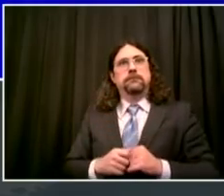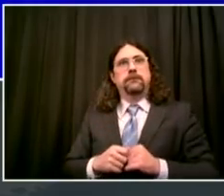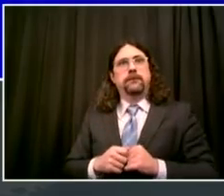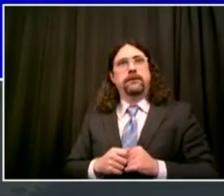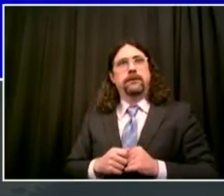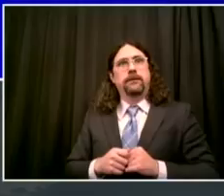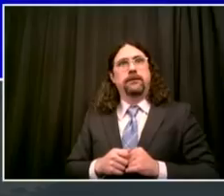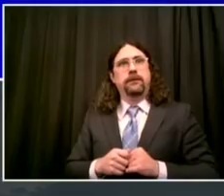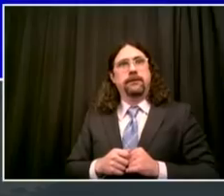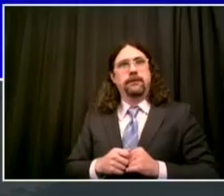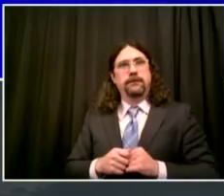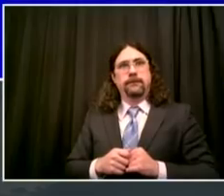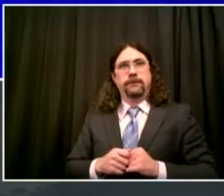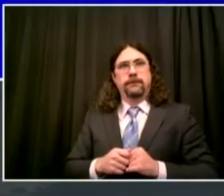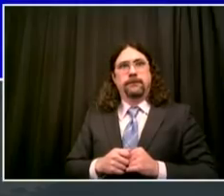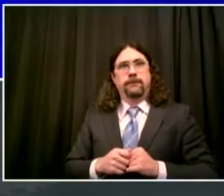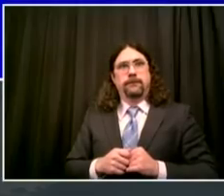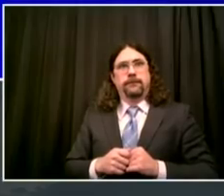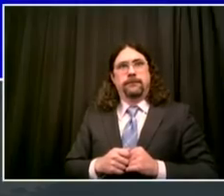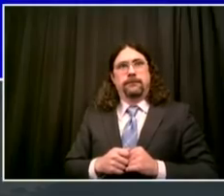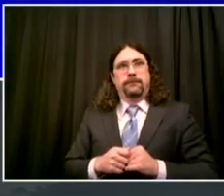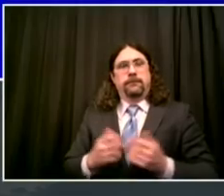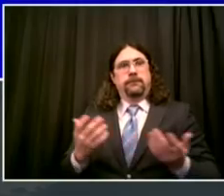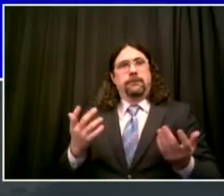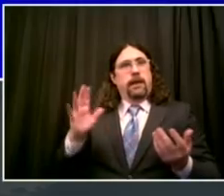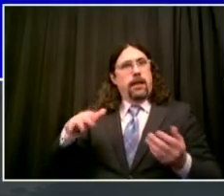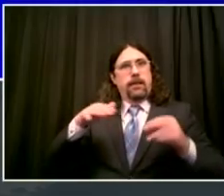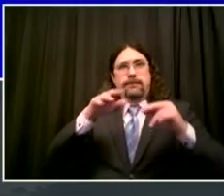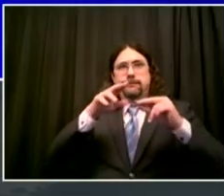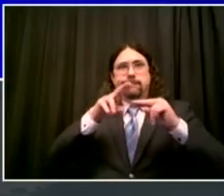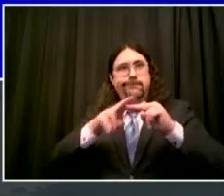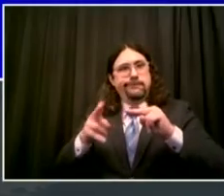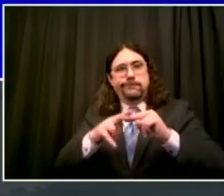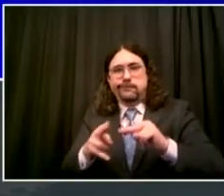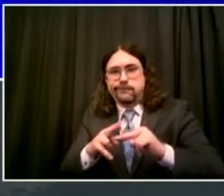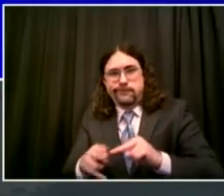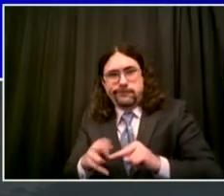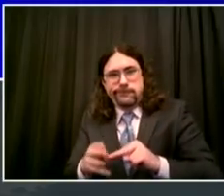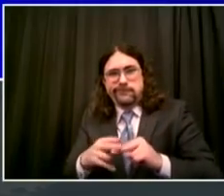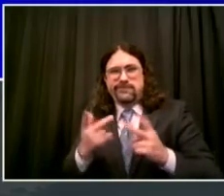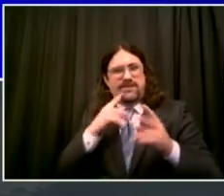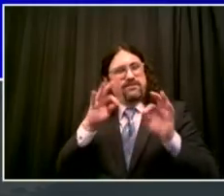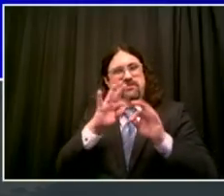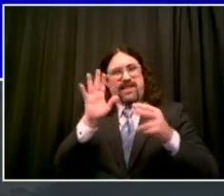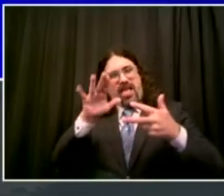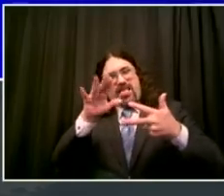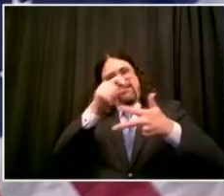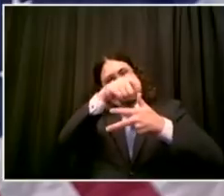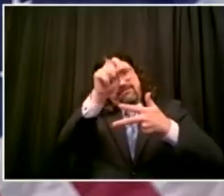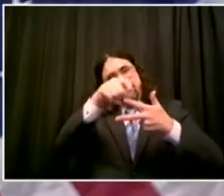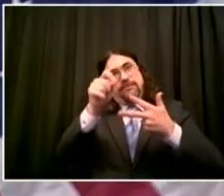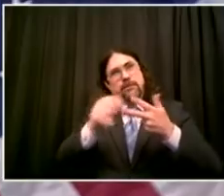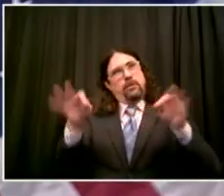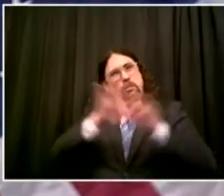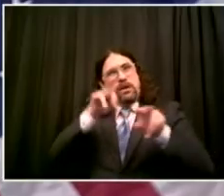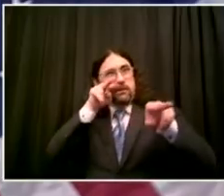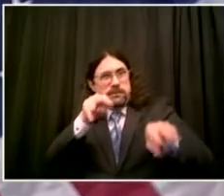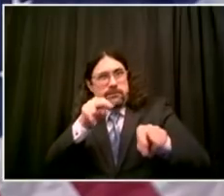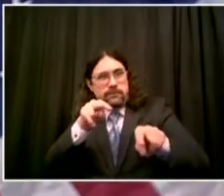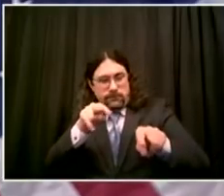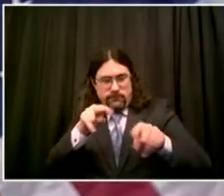that restart, that phase 1. Keep doing what you're doing so we can get there together. A few quick words in Spanish now.